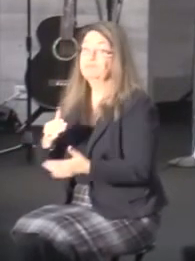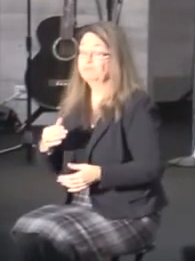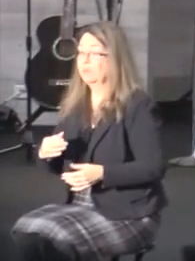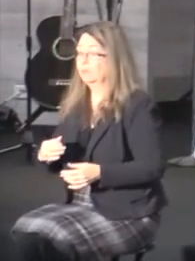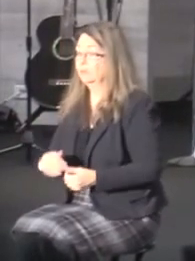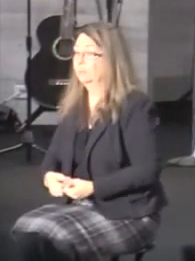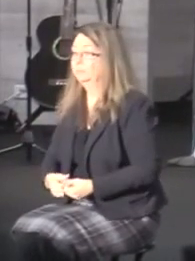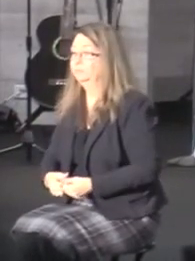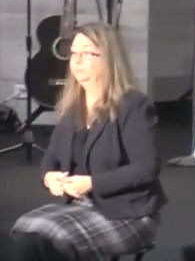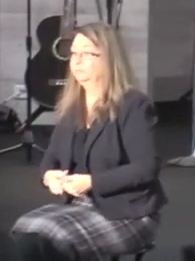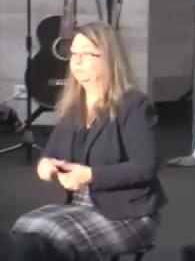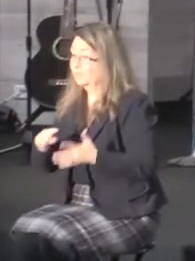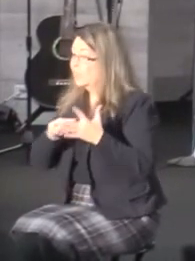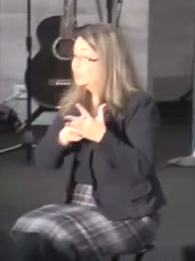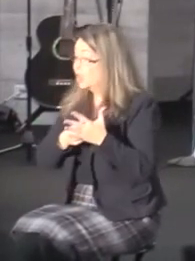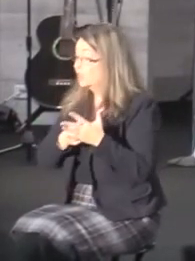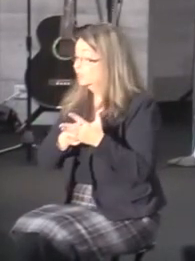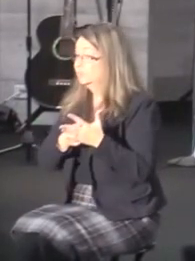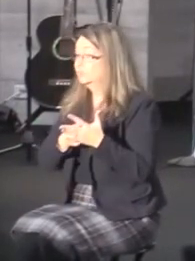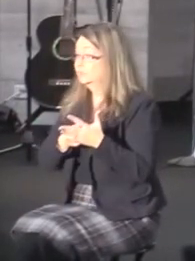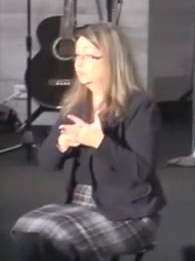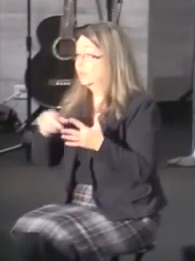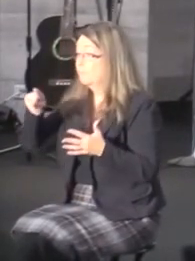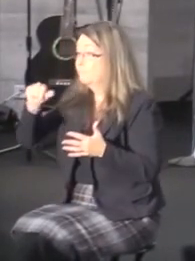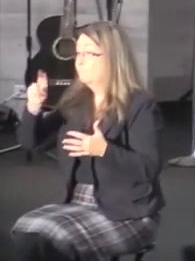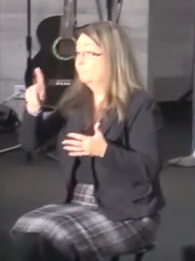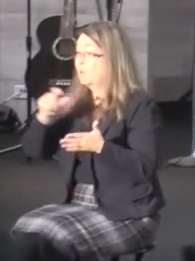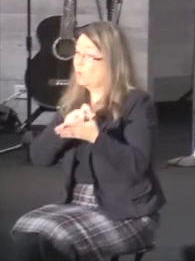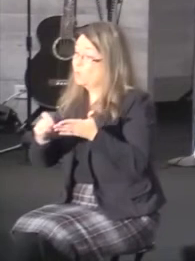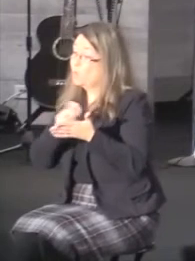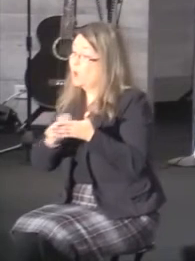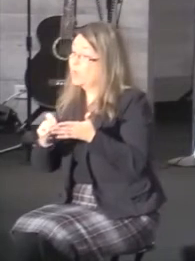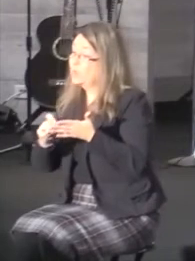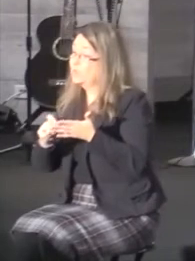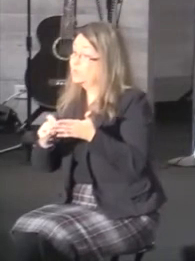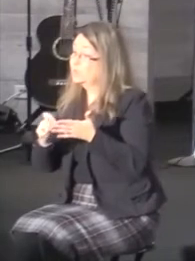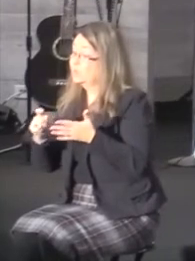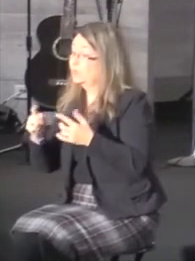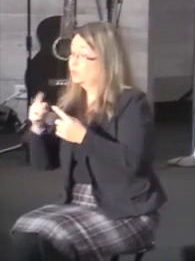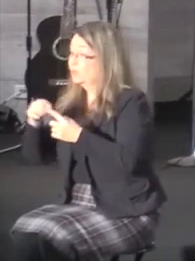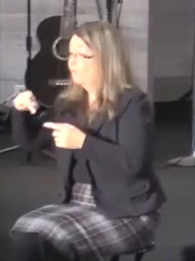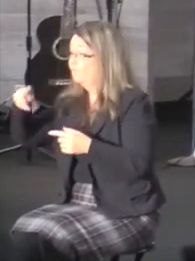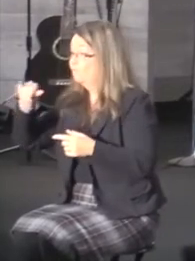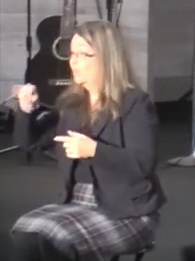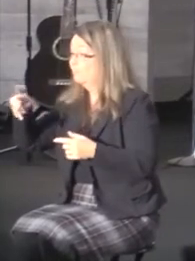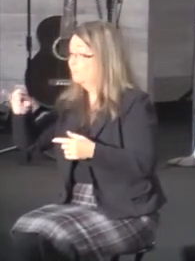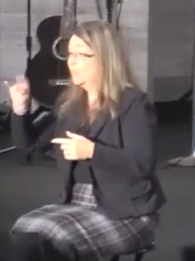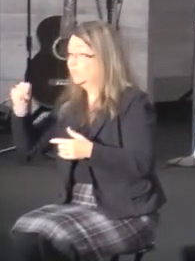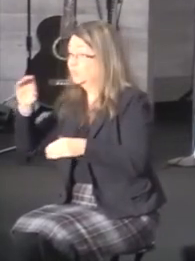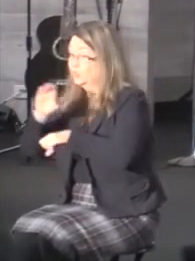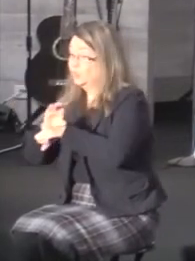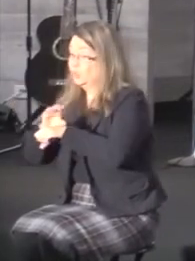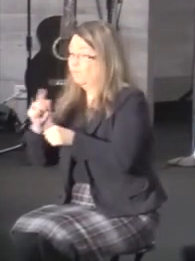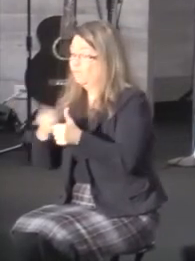your phones. Right here in this beginning passage of Scripture, Paul is writing this epistle to the Philippian church, the Philippians. And the first